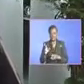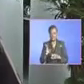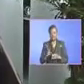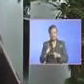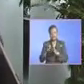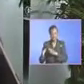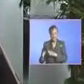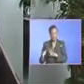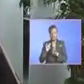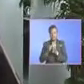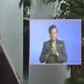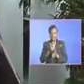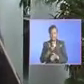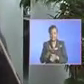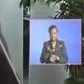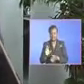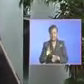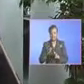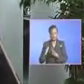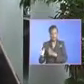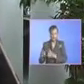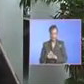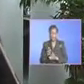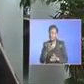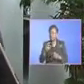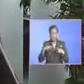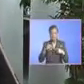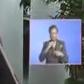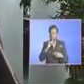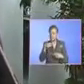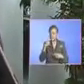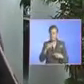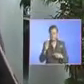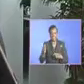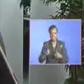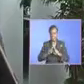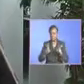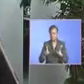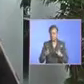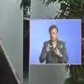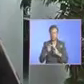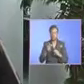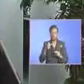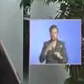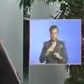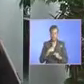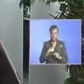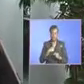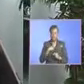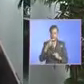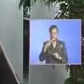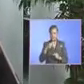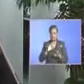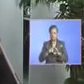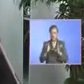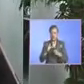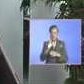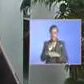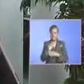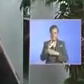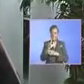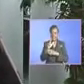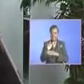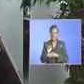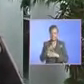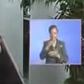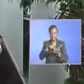their plan. I haven't heard anything to the contrary. They haven't said anything different to me. The intention, as I say, is to open SLS this